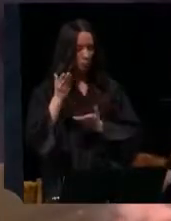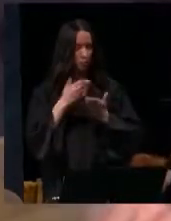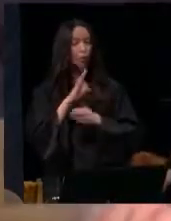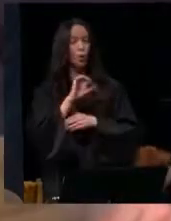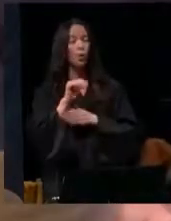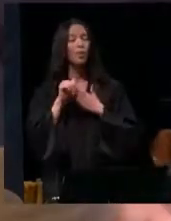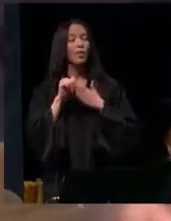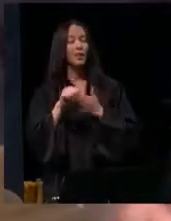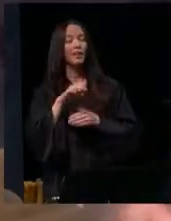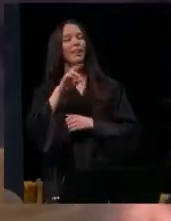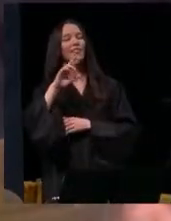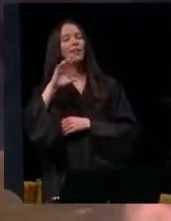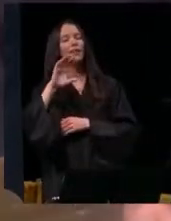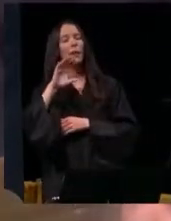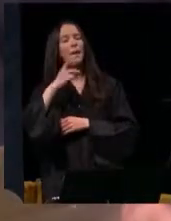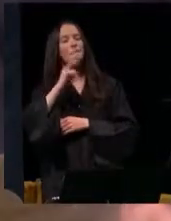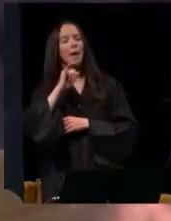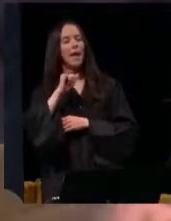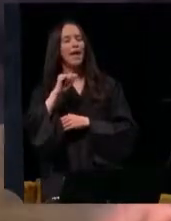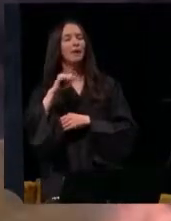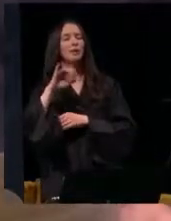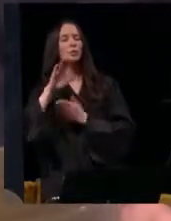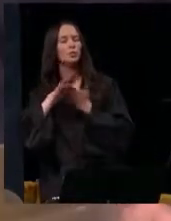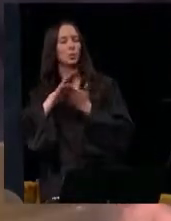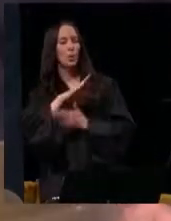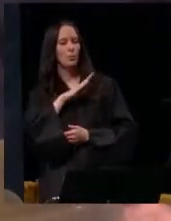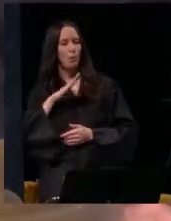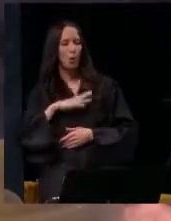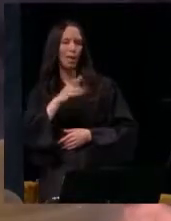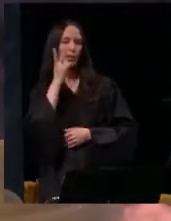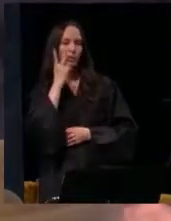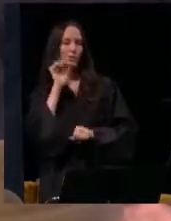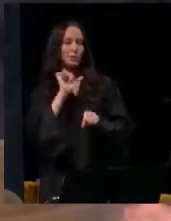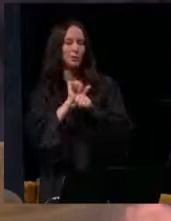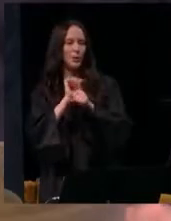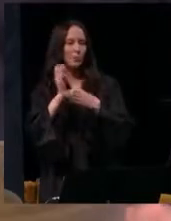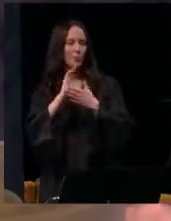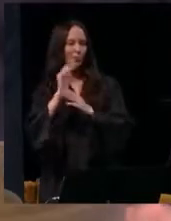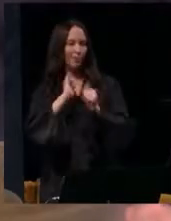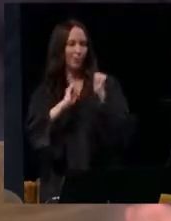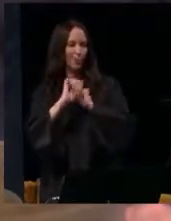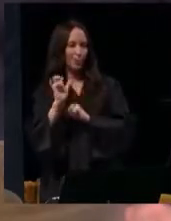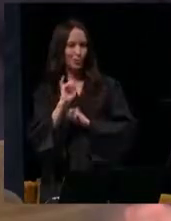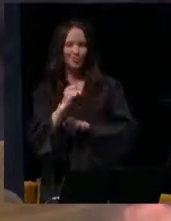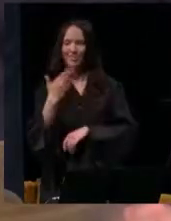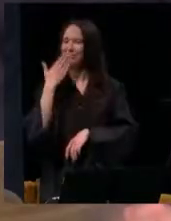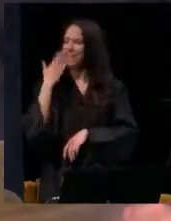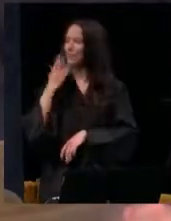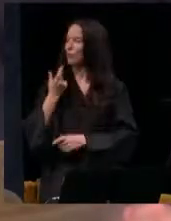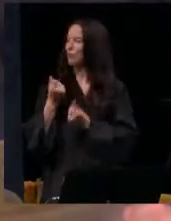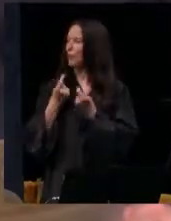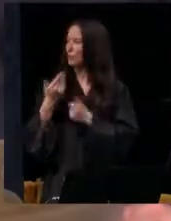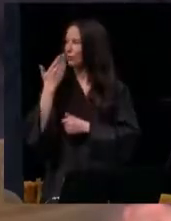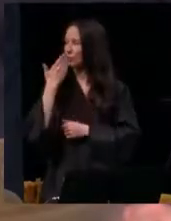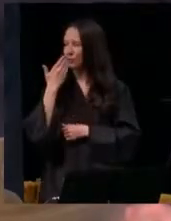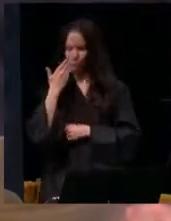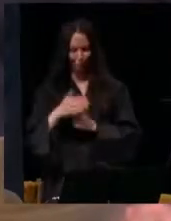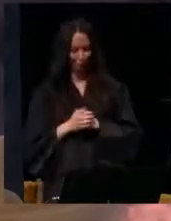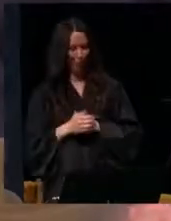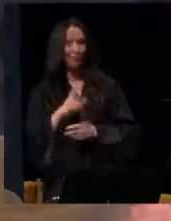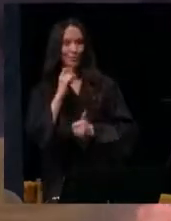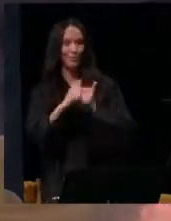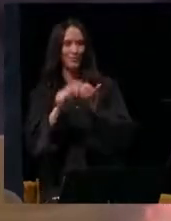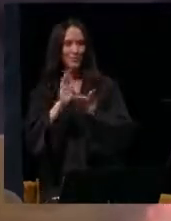co-lead on the Pay Inner School Board, and you can catch him at Century Cinemas anytime. Thanks for the extra popcorn and the free movie